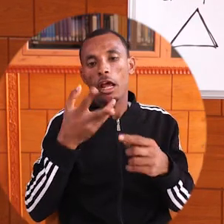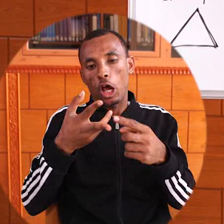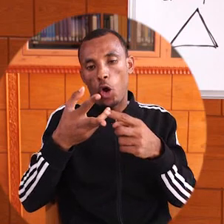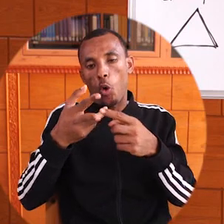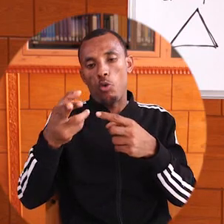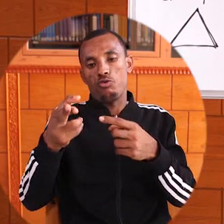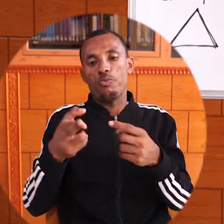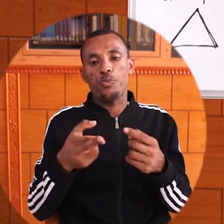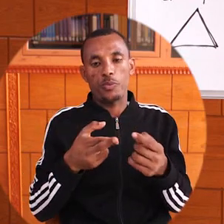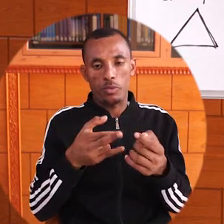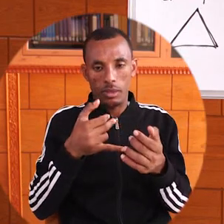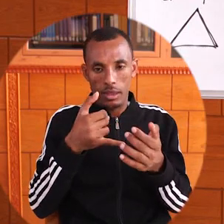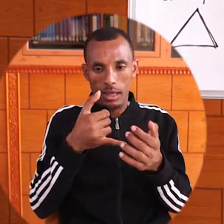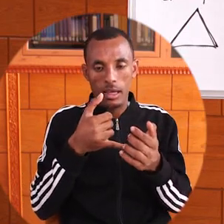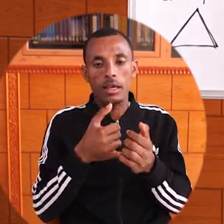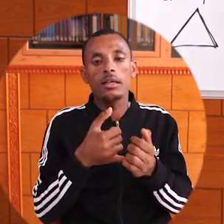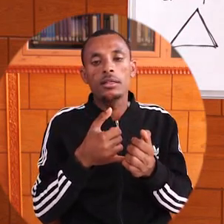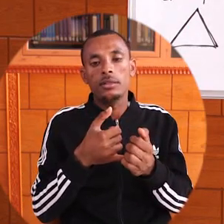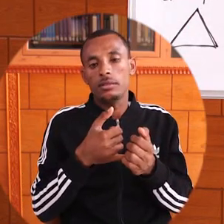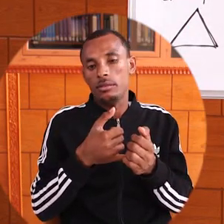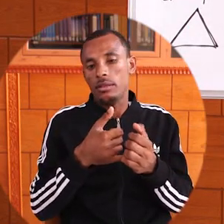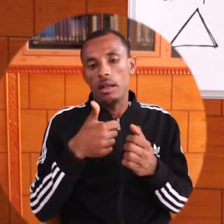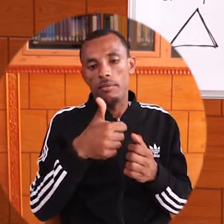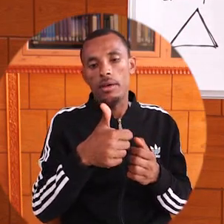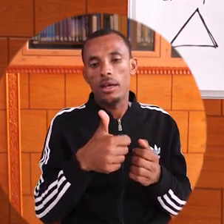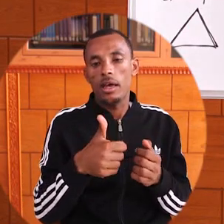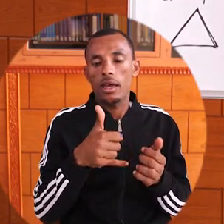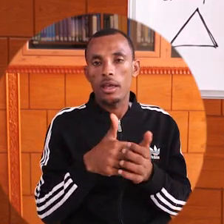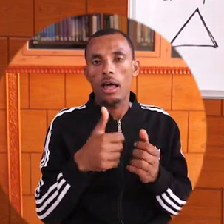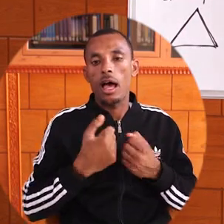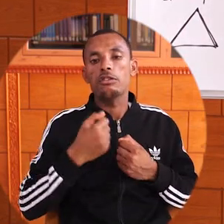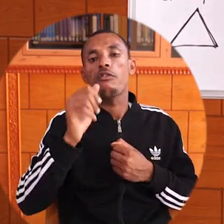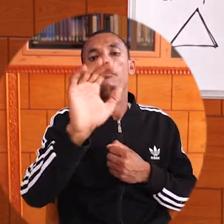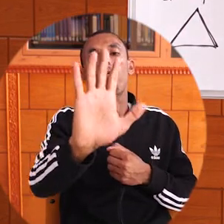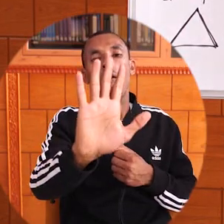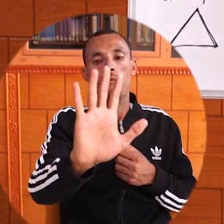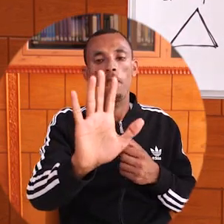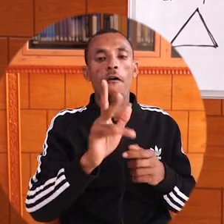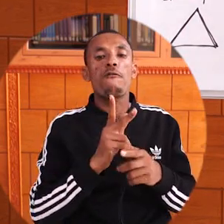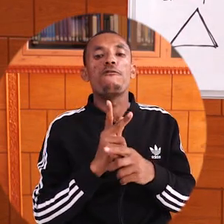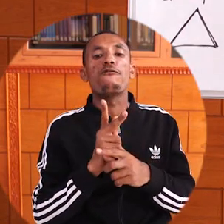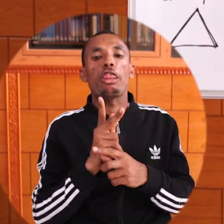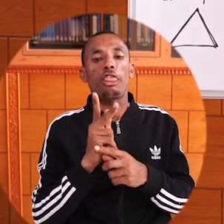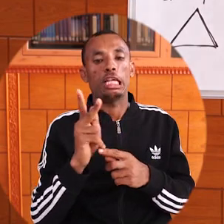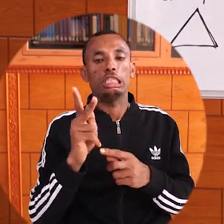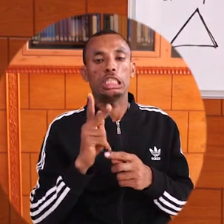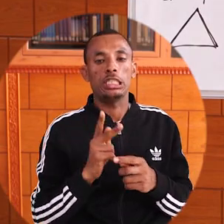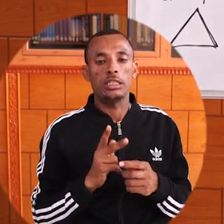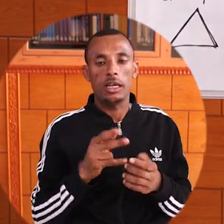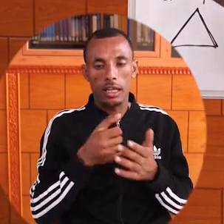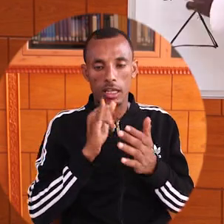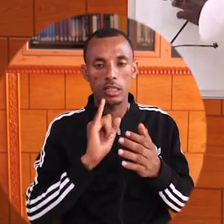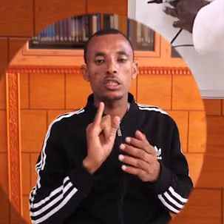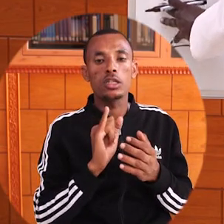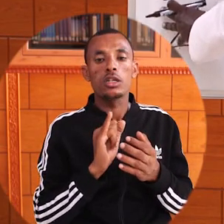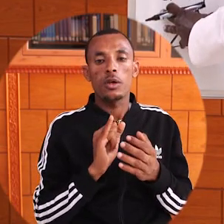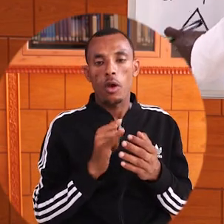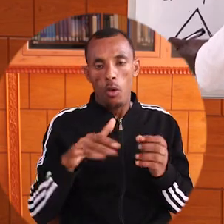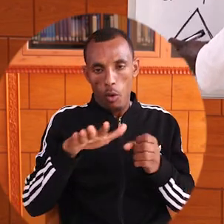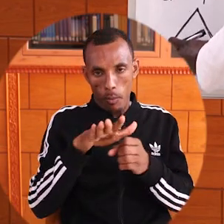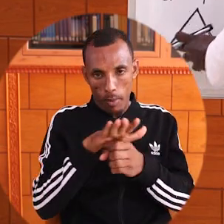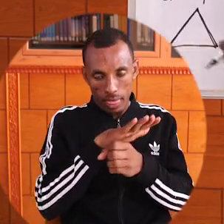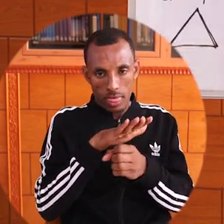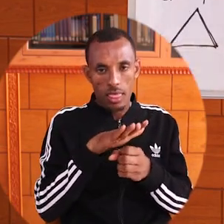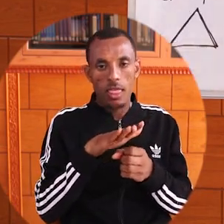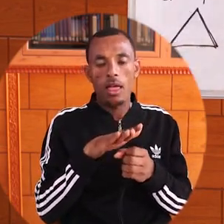itself in at five vertex. So this is an example of complex polygon, and also this one